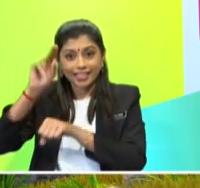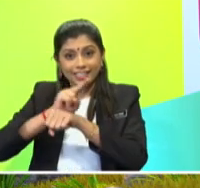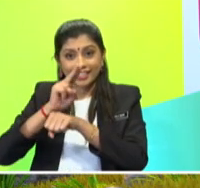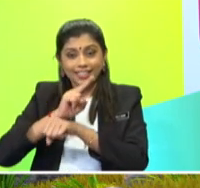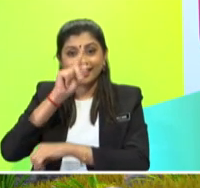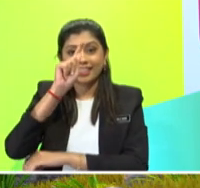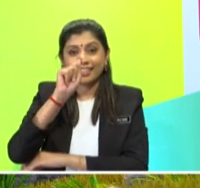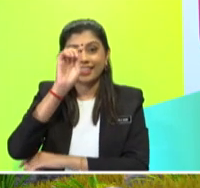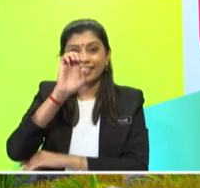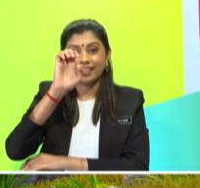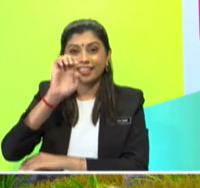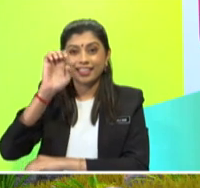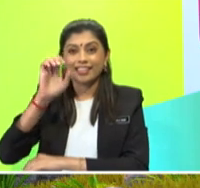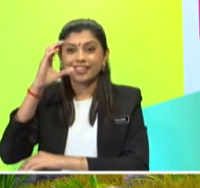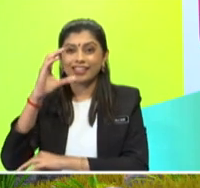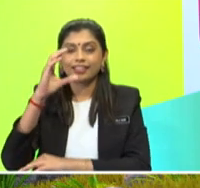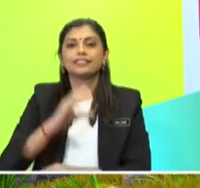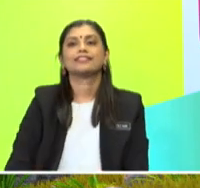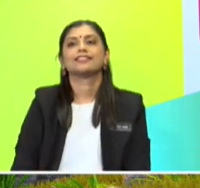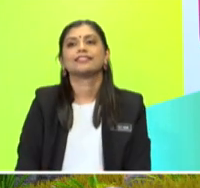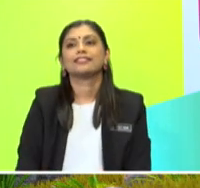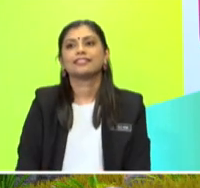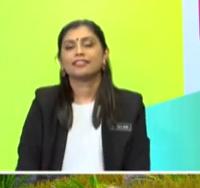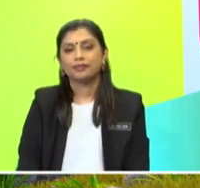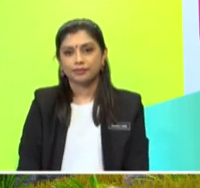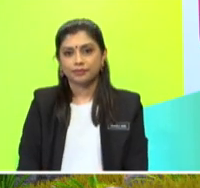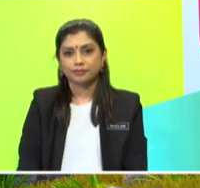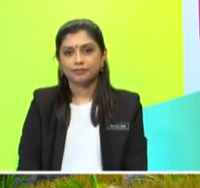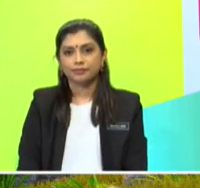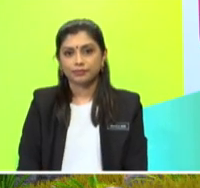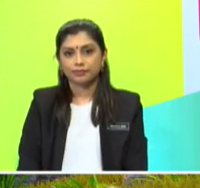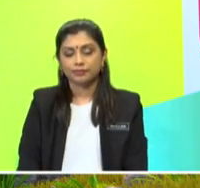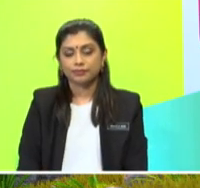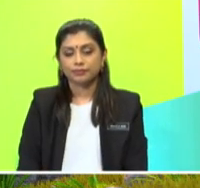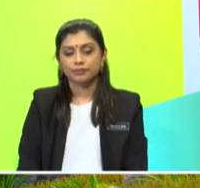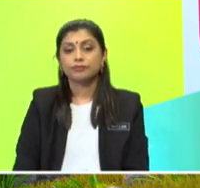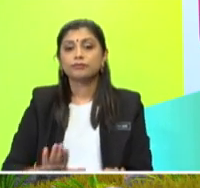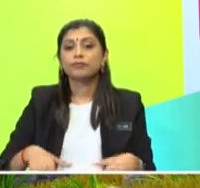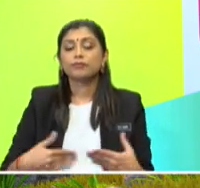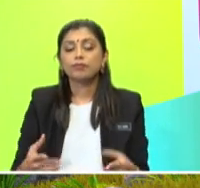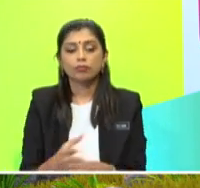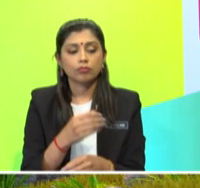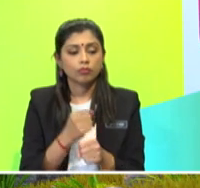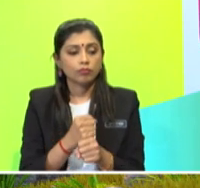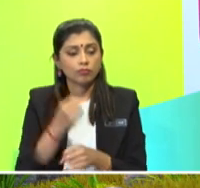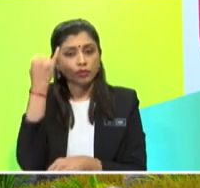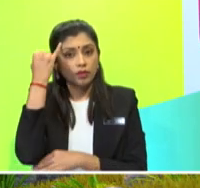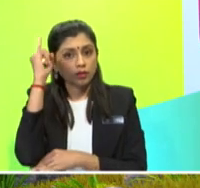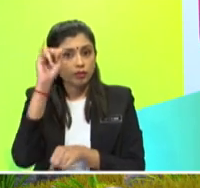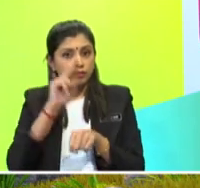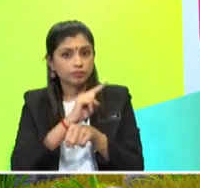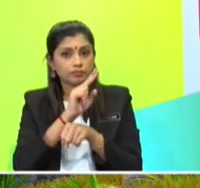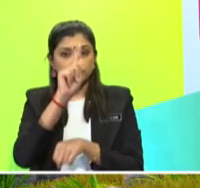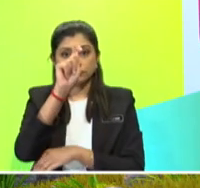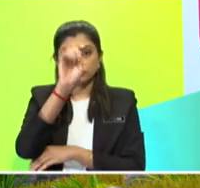TEEEC. Hashtag TEEEC. Yes, you have learned how to generate ideas using that TEEEC mark. That's good,